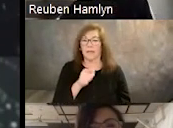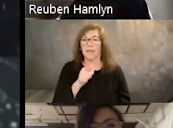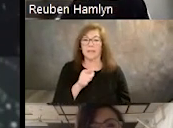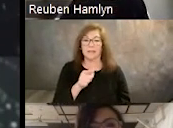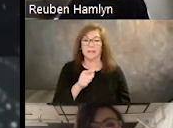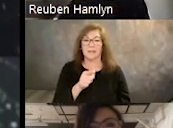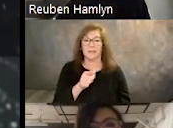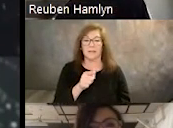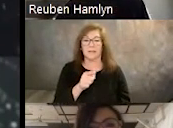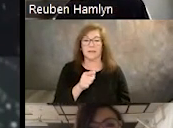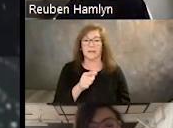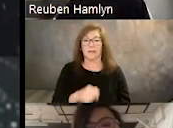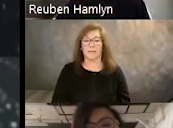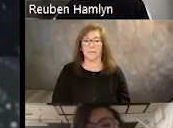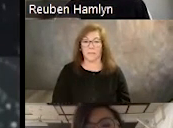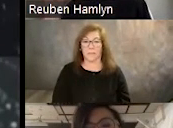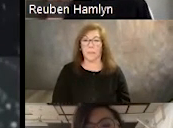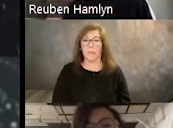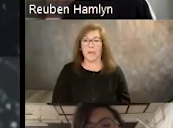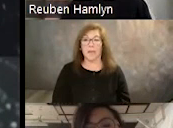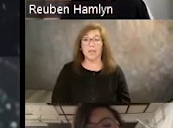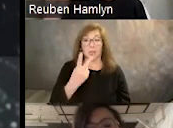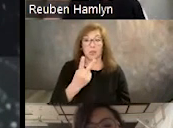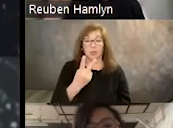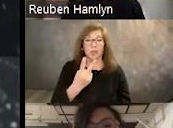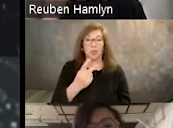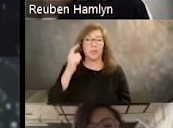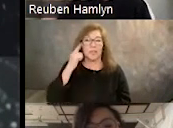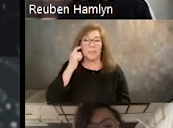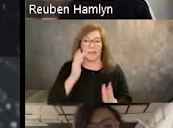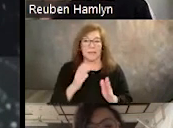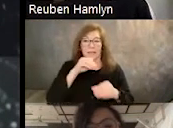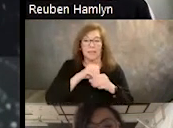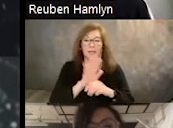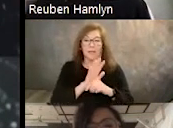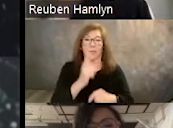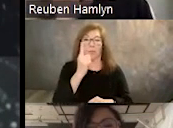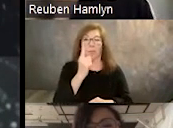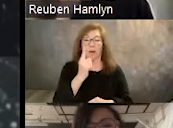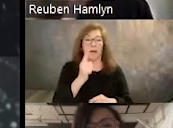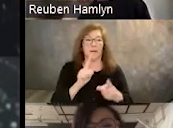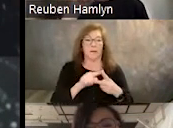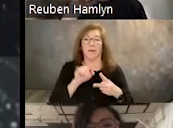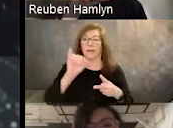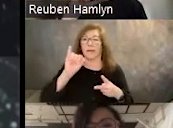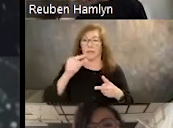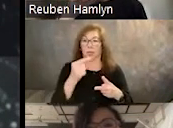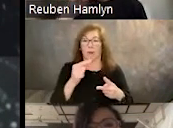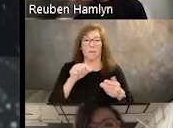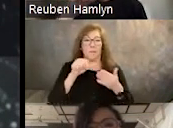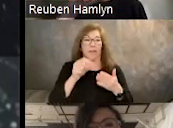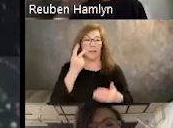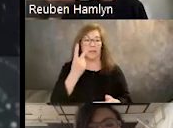is basically where there are two suspects in the film. One of them, we go down their Instagram page to